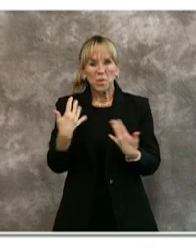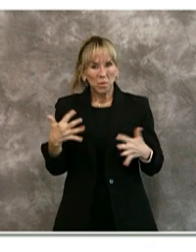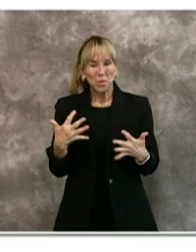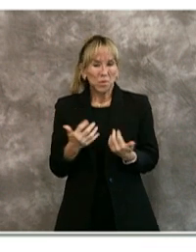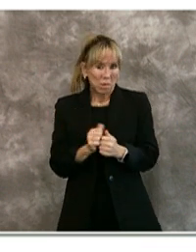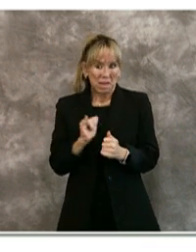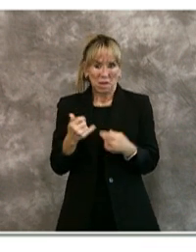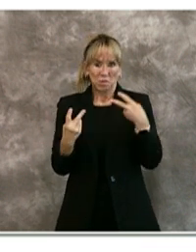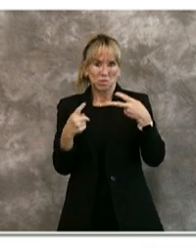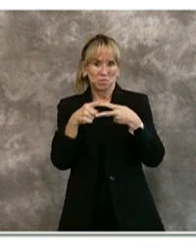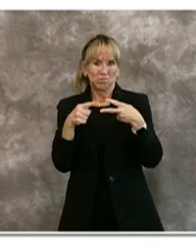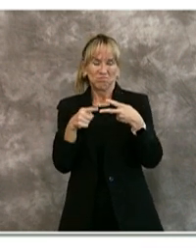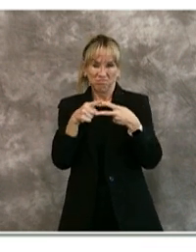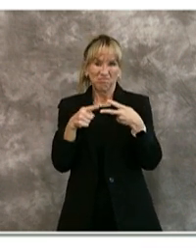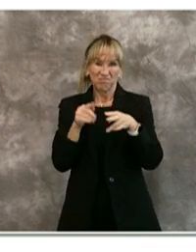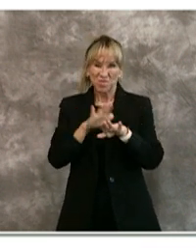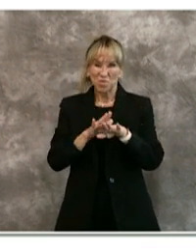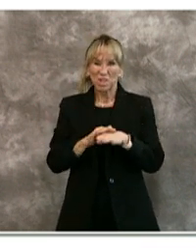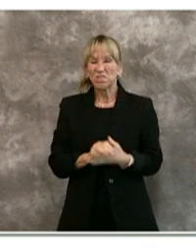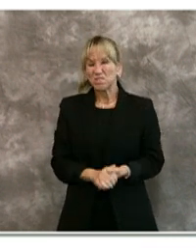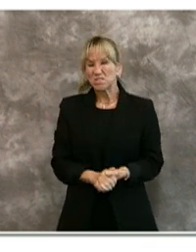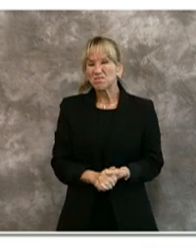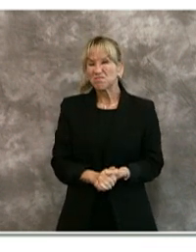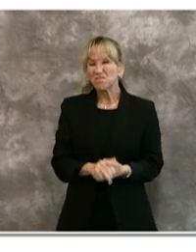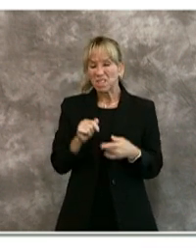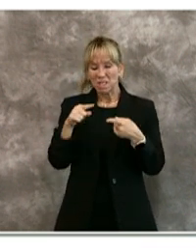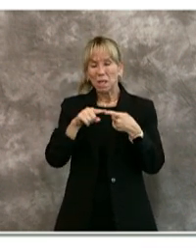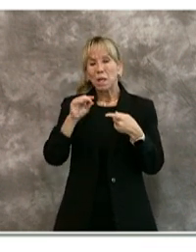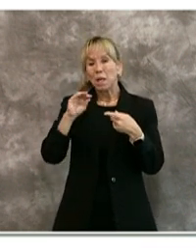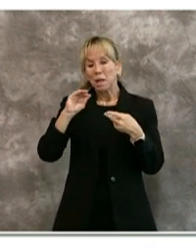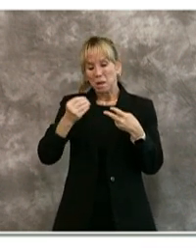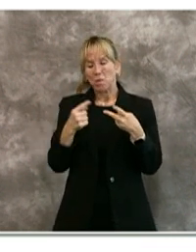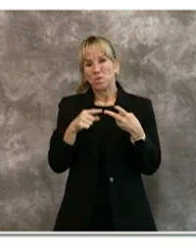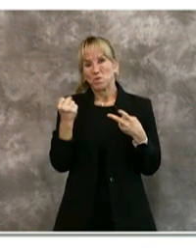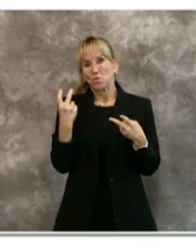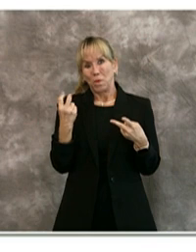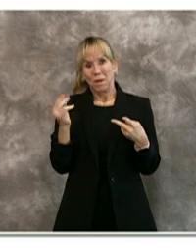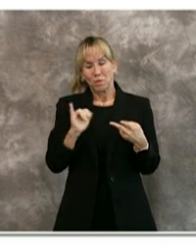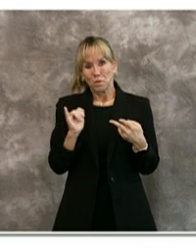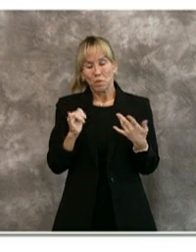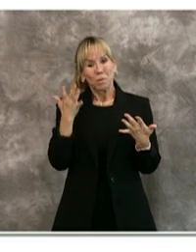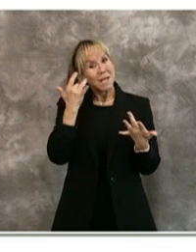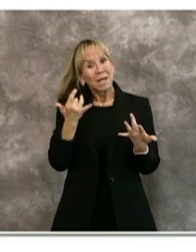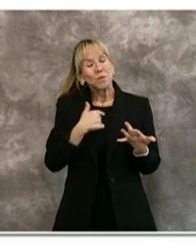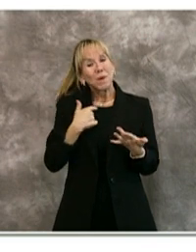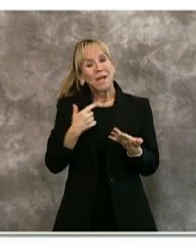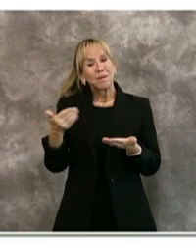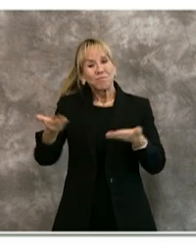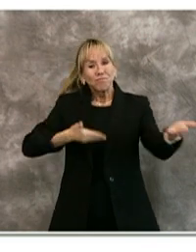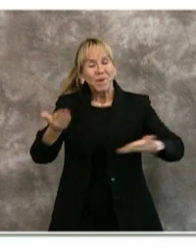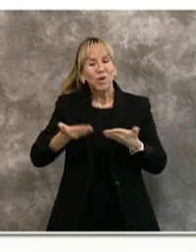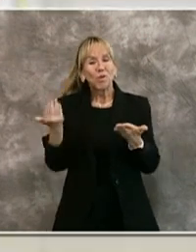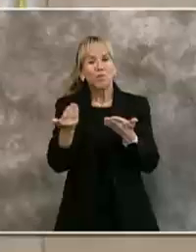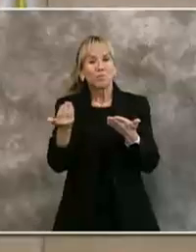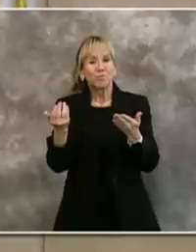occurred, particularly with trigger number 12, as we have brought on more contact tracers.